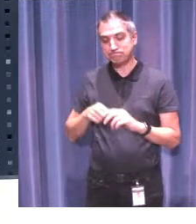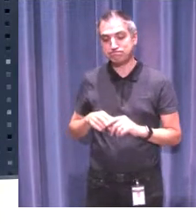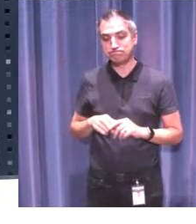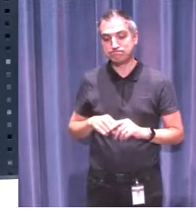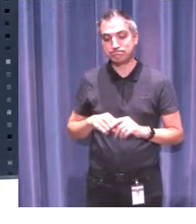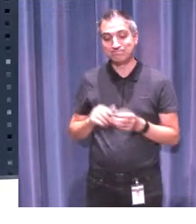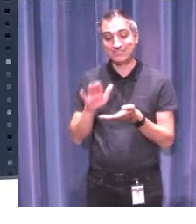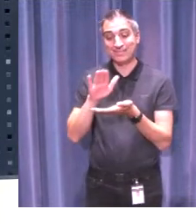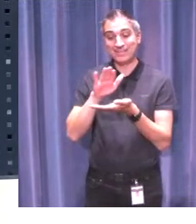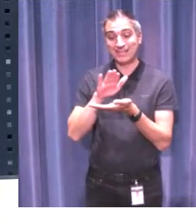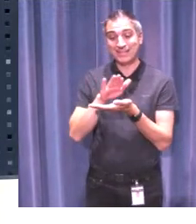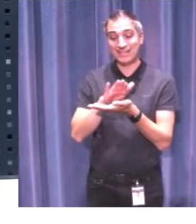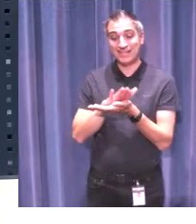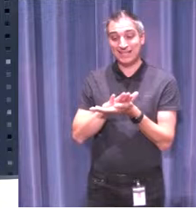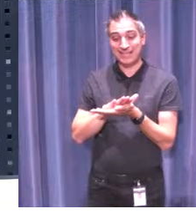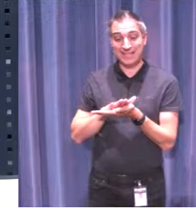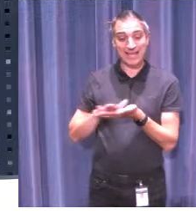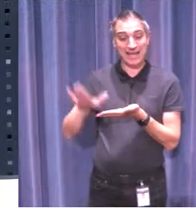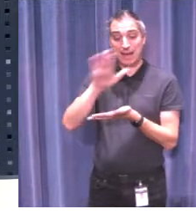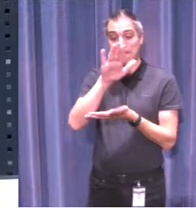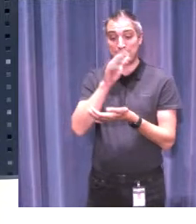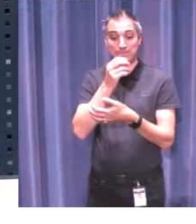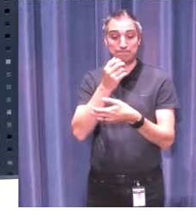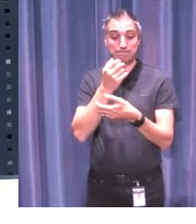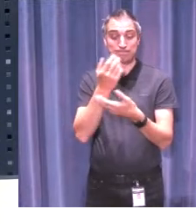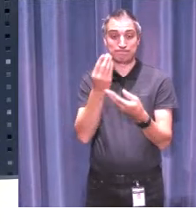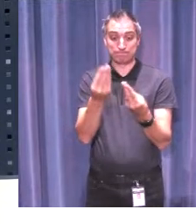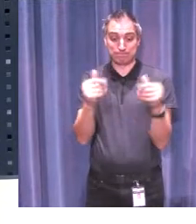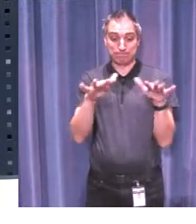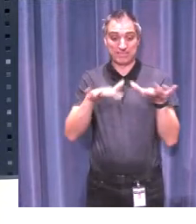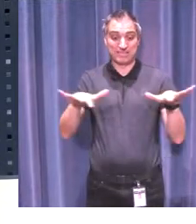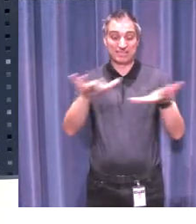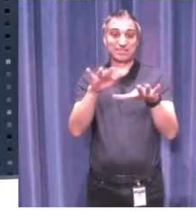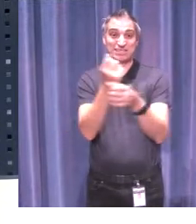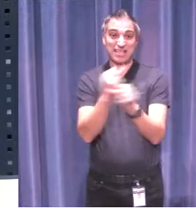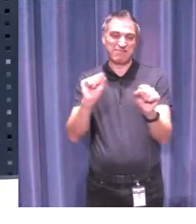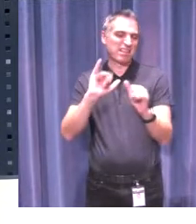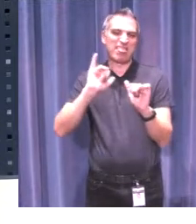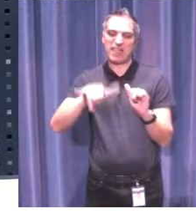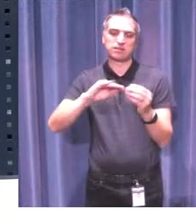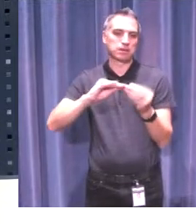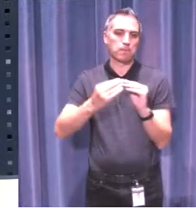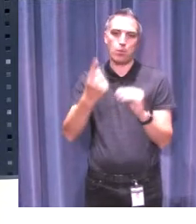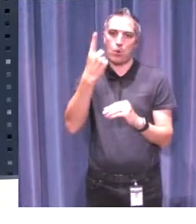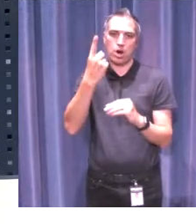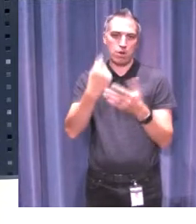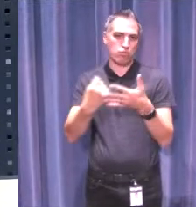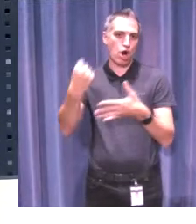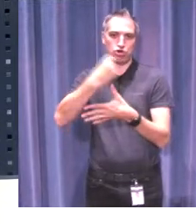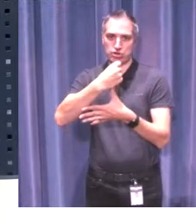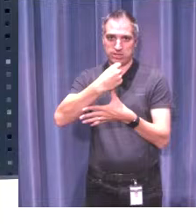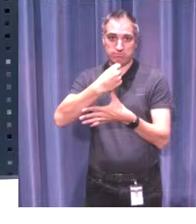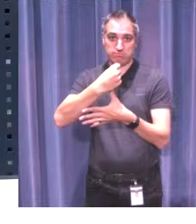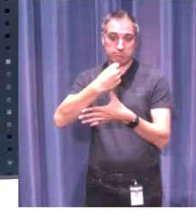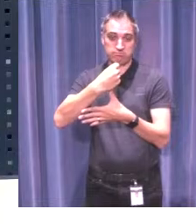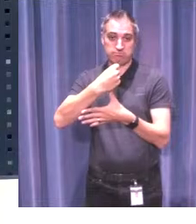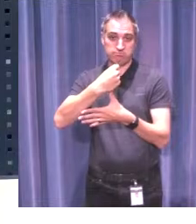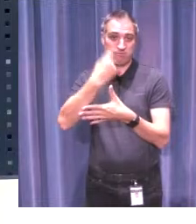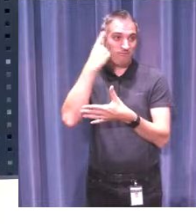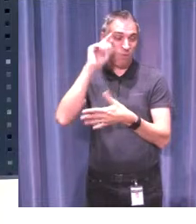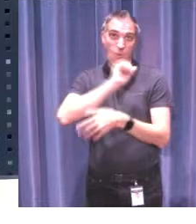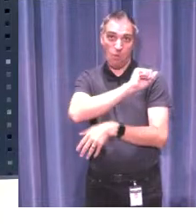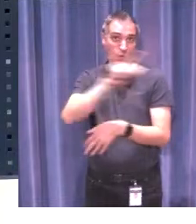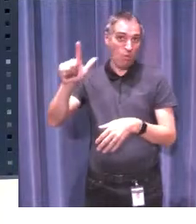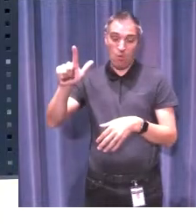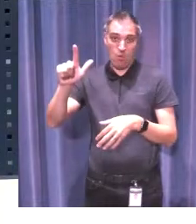campus safety is the #1 priority facing all institutions. If you're not safe, you can't do anything